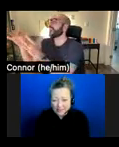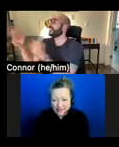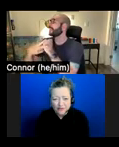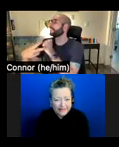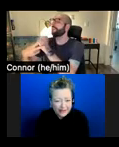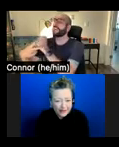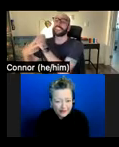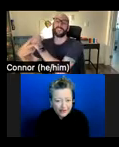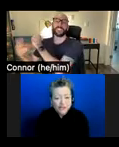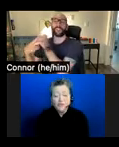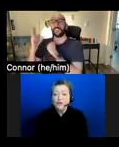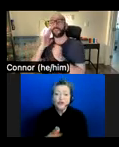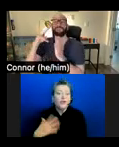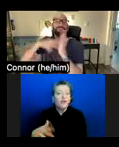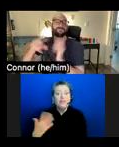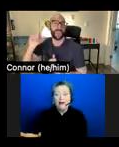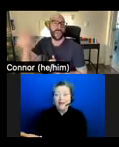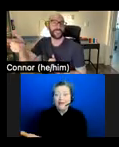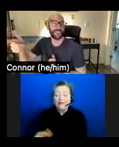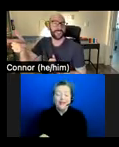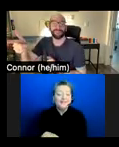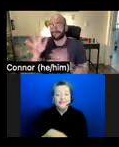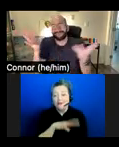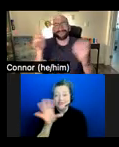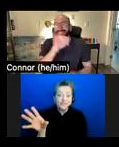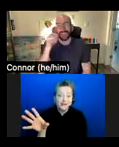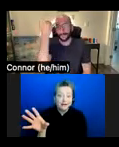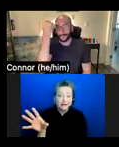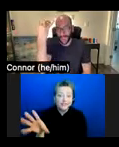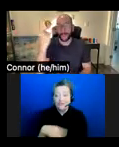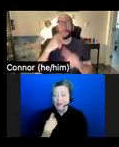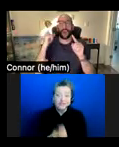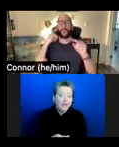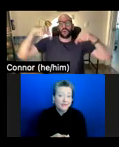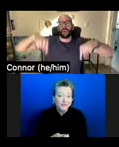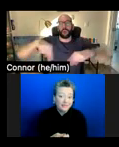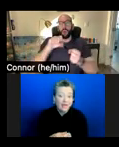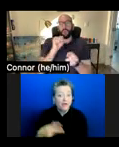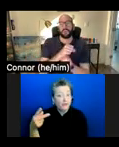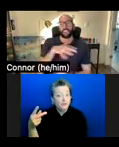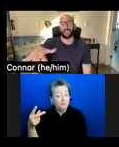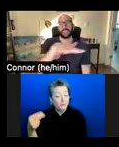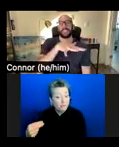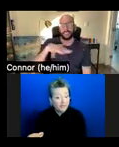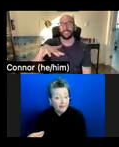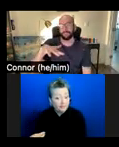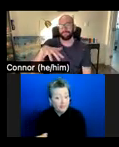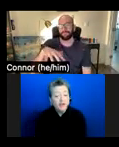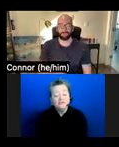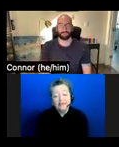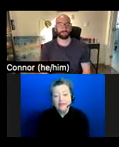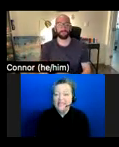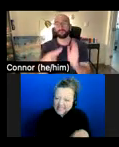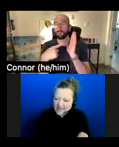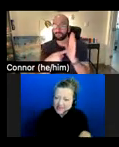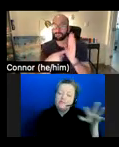tagging something for later. So when you're going online and you see all of these great articles and you don't have time to read them now and you bookmark them